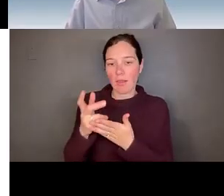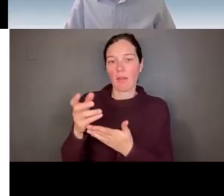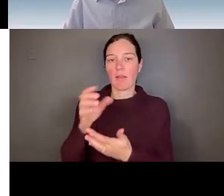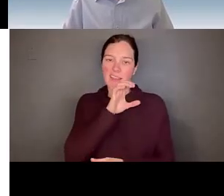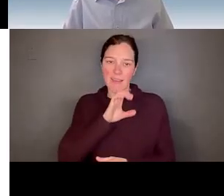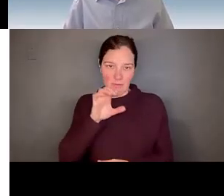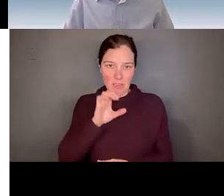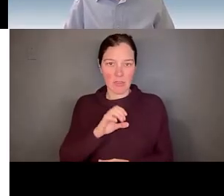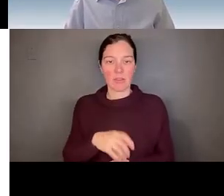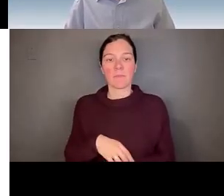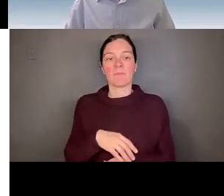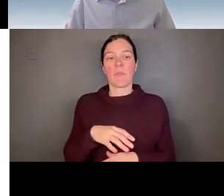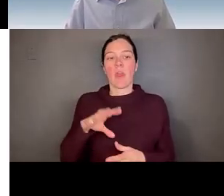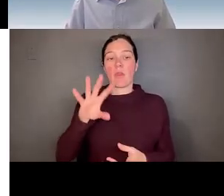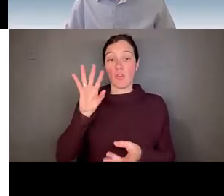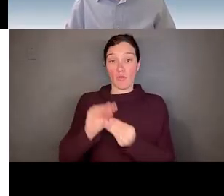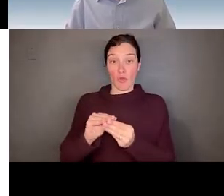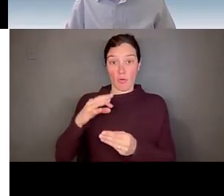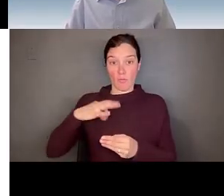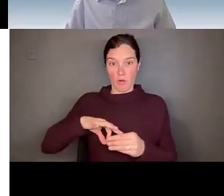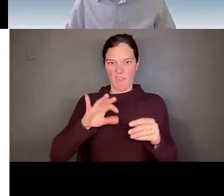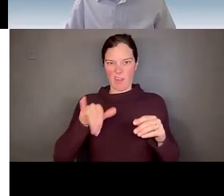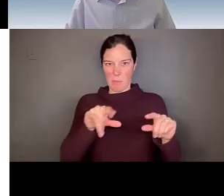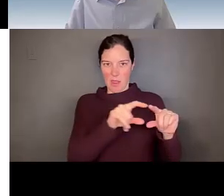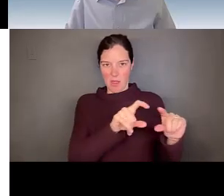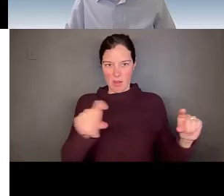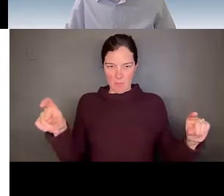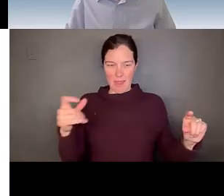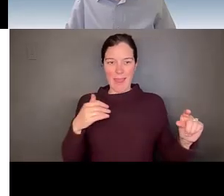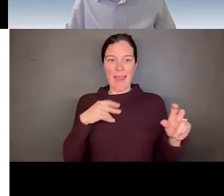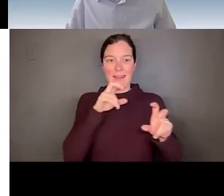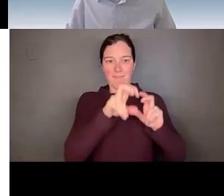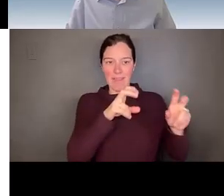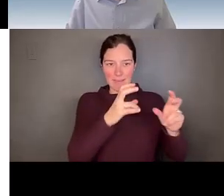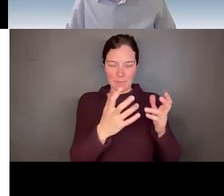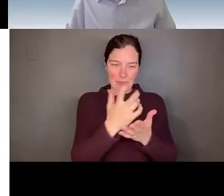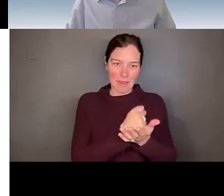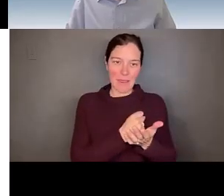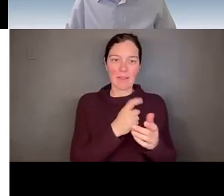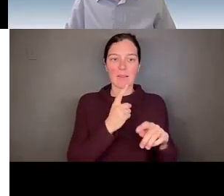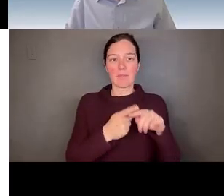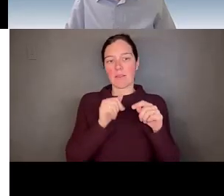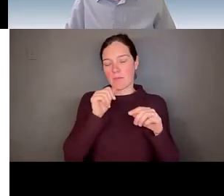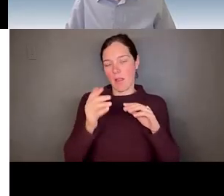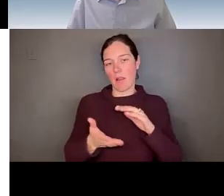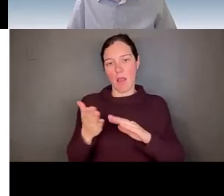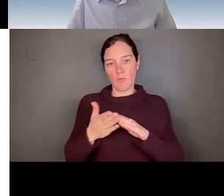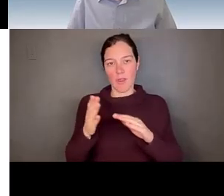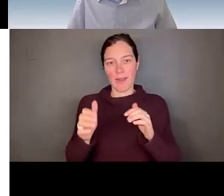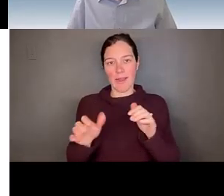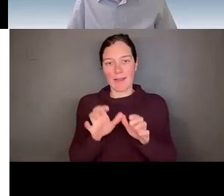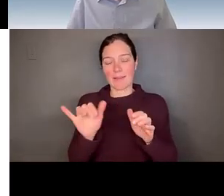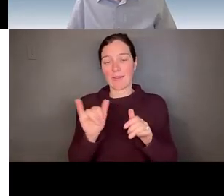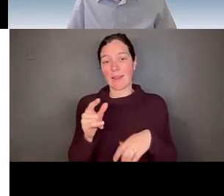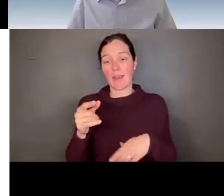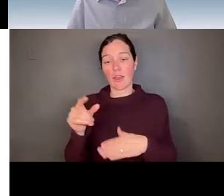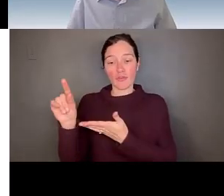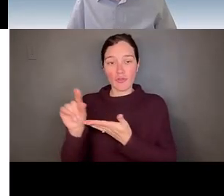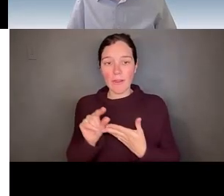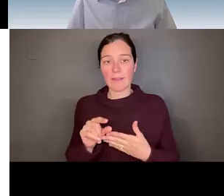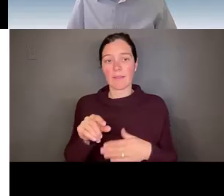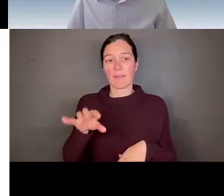profits, the bottom line on the chart, add investment gains as well as non-operating activities like grants, federal stimulus, and tax